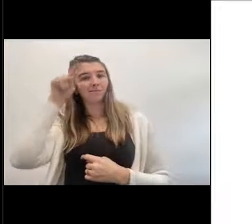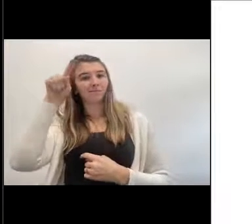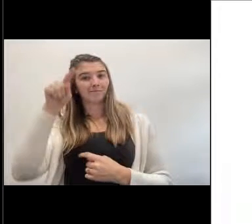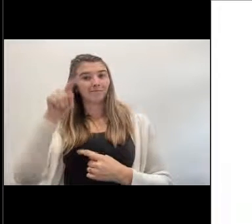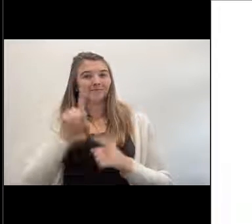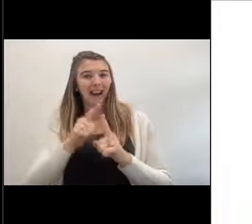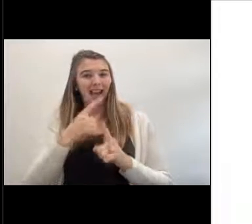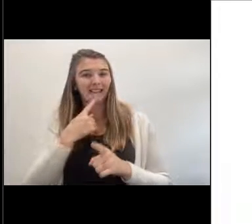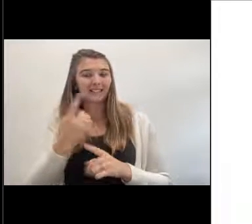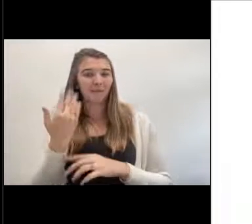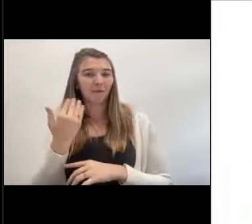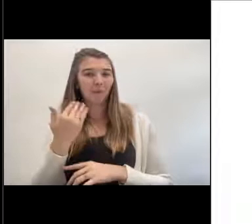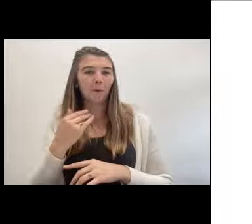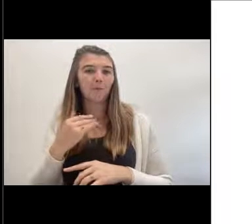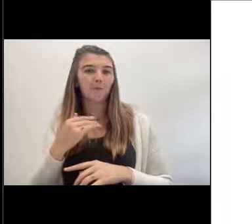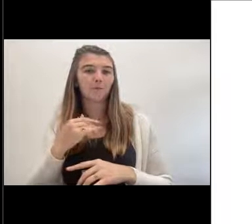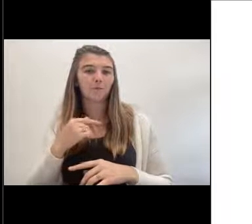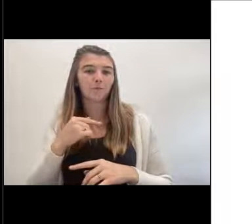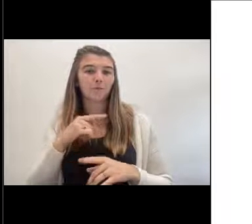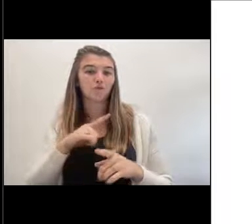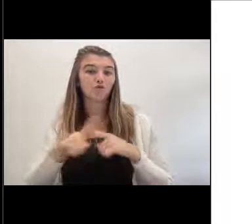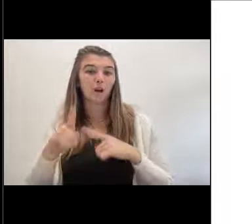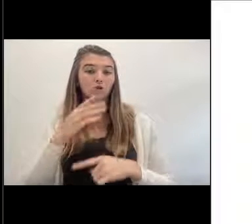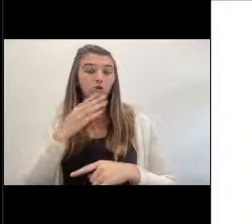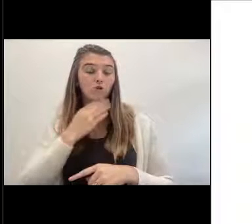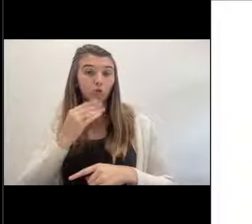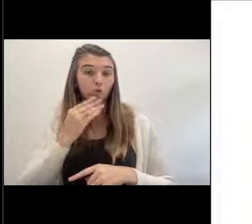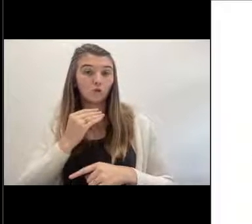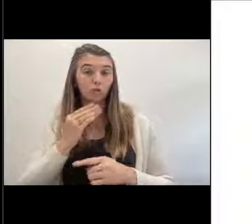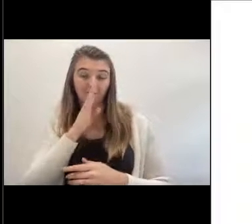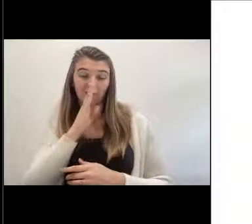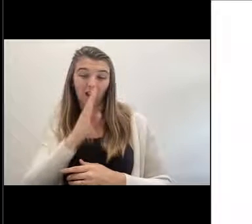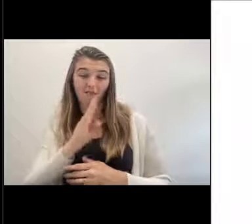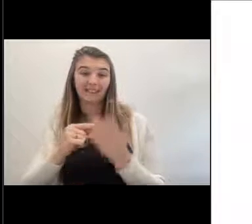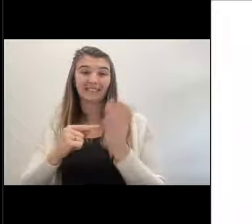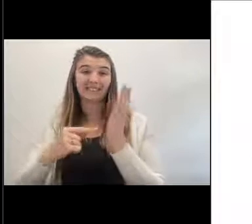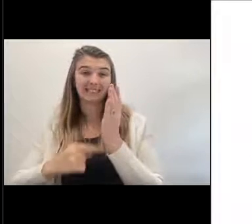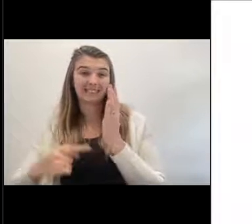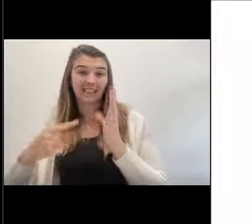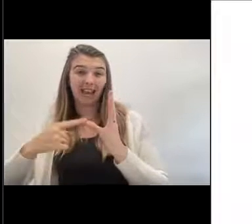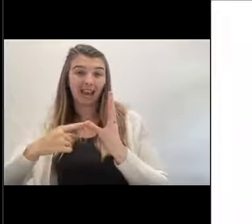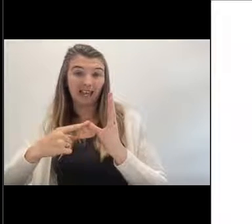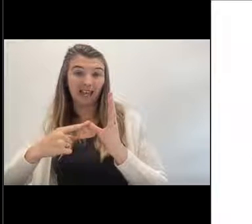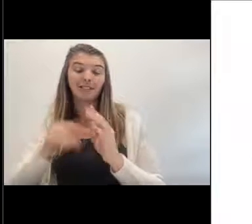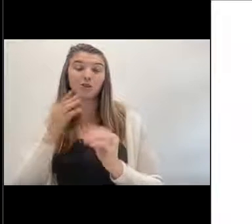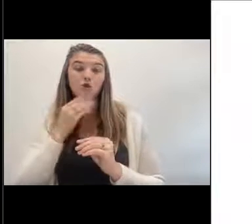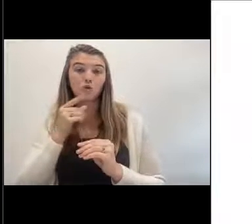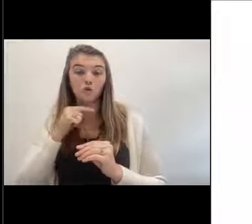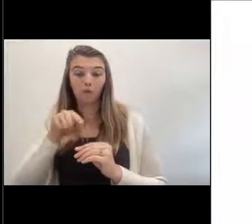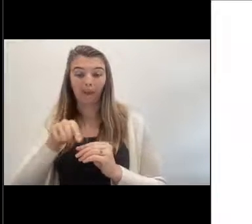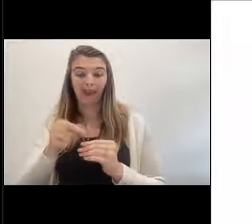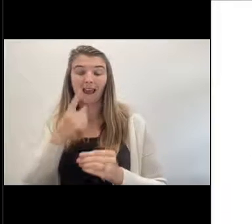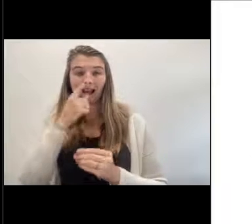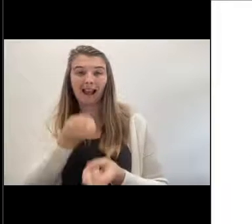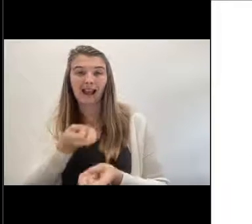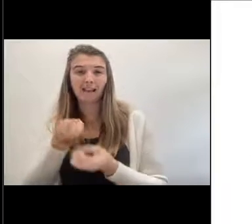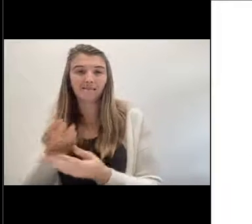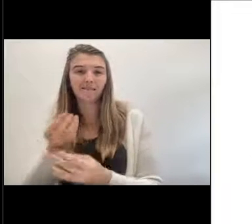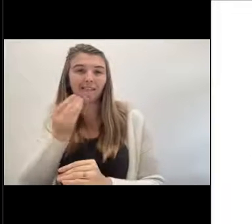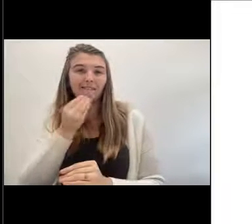slide, to directly use what you get from enzymatic hydrolysis to feed bacteria, and thereby kind of